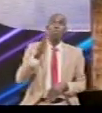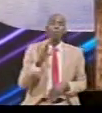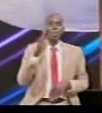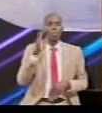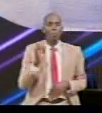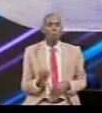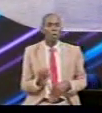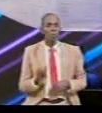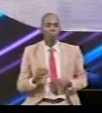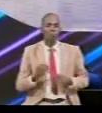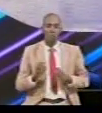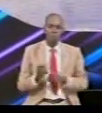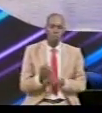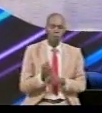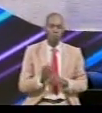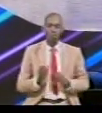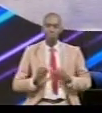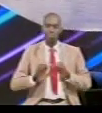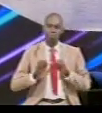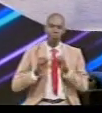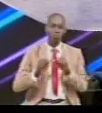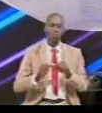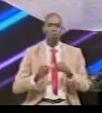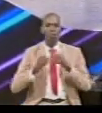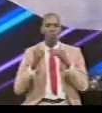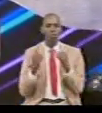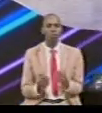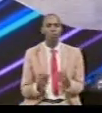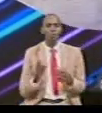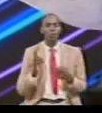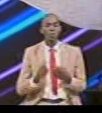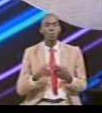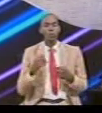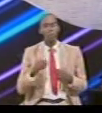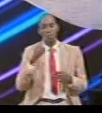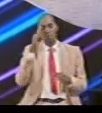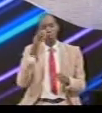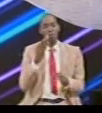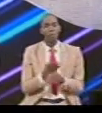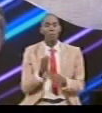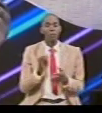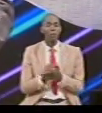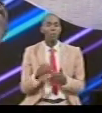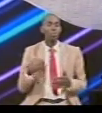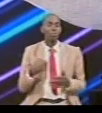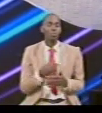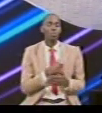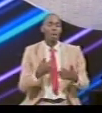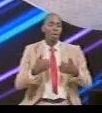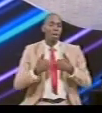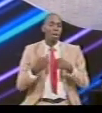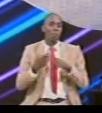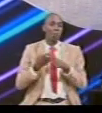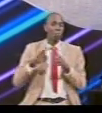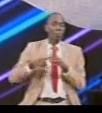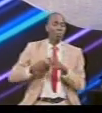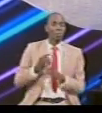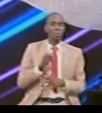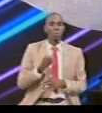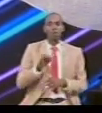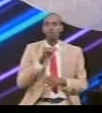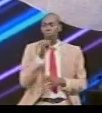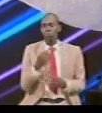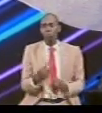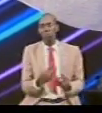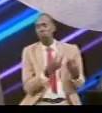steadfastly, tenaciously, unwaveringly unto the faith that we had originally, and we will not look back and